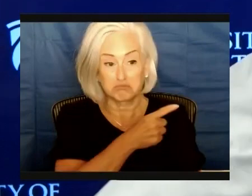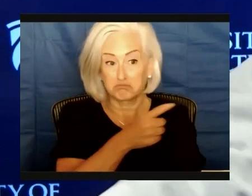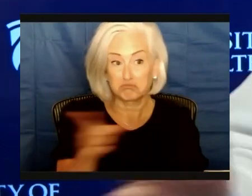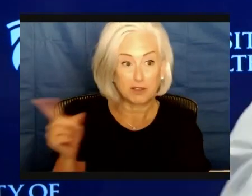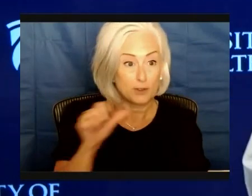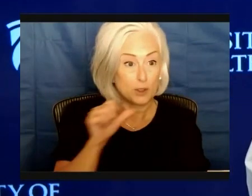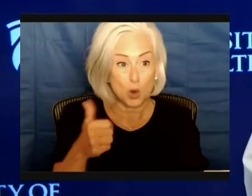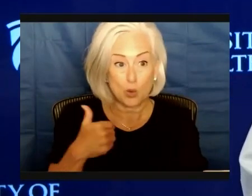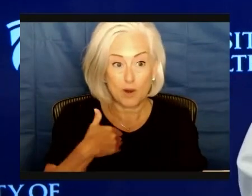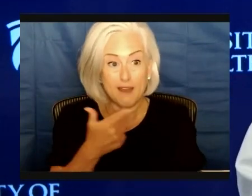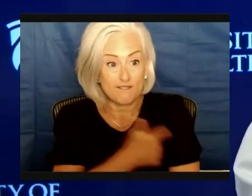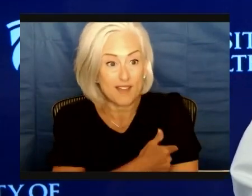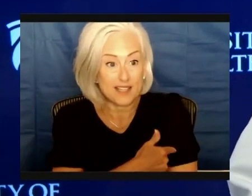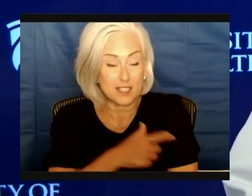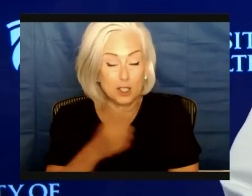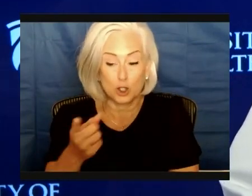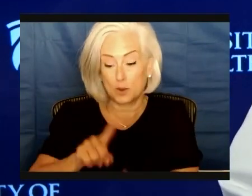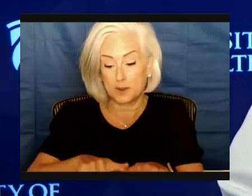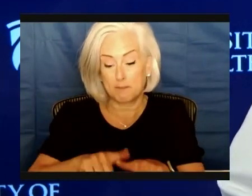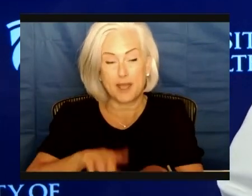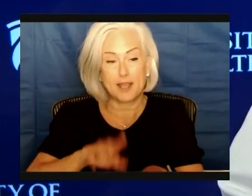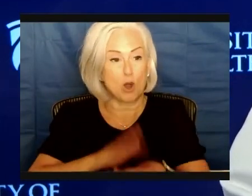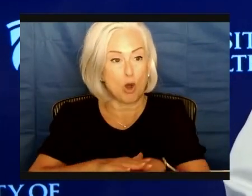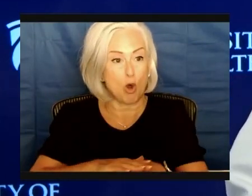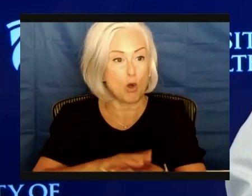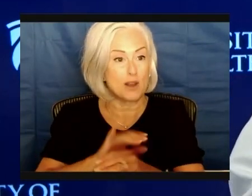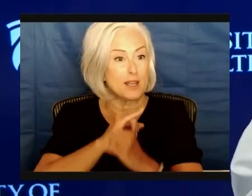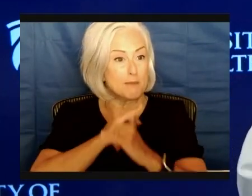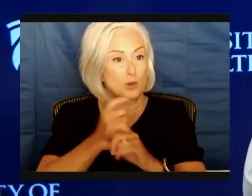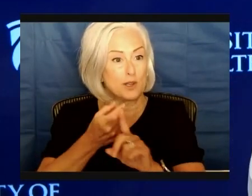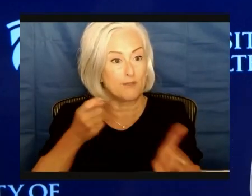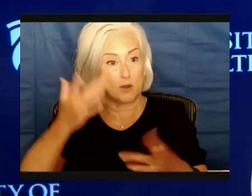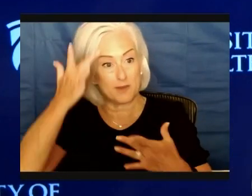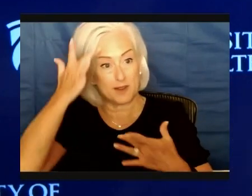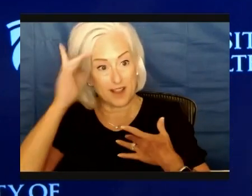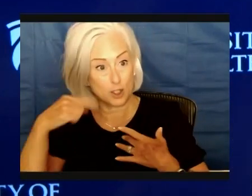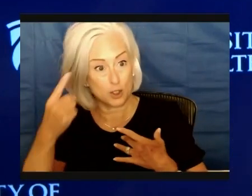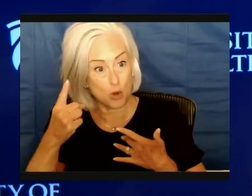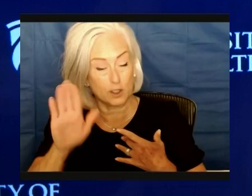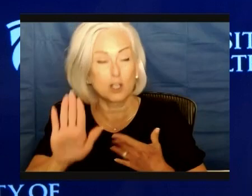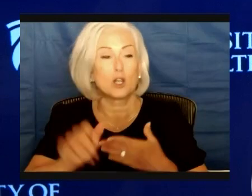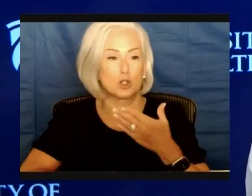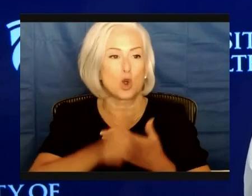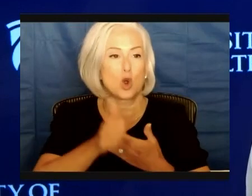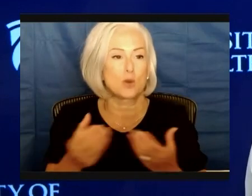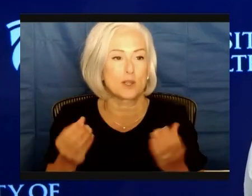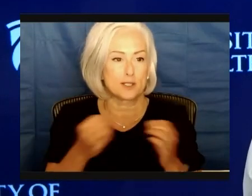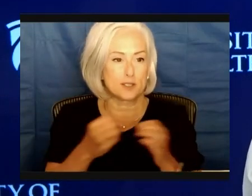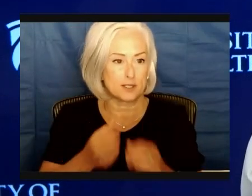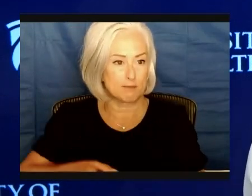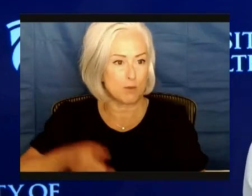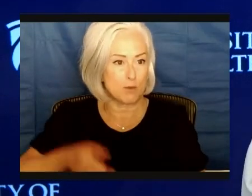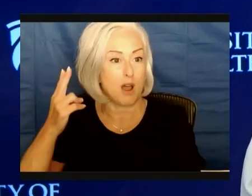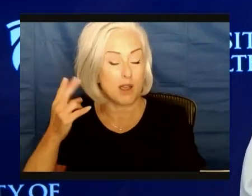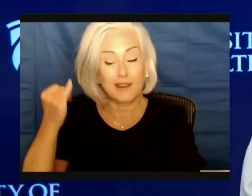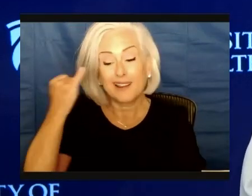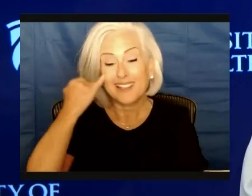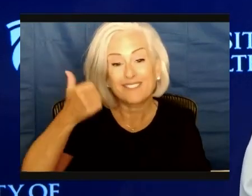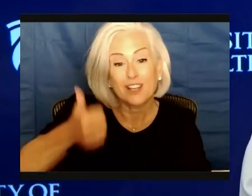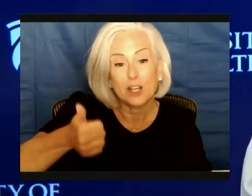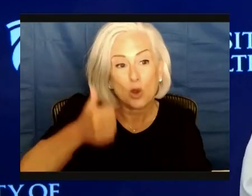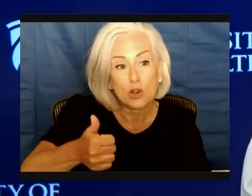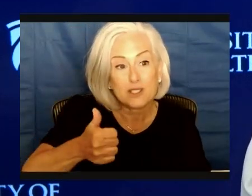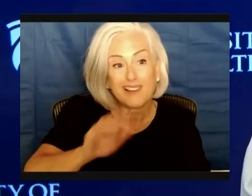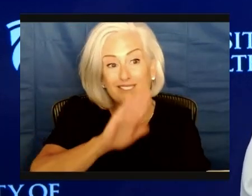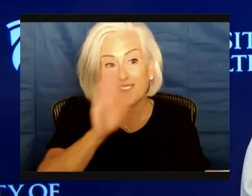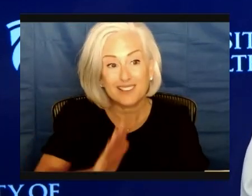infection, then your risk of death and hospitalization is higher. And if you've neither had vaccination nor been infected,